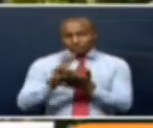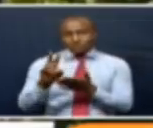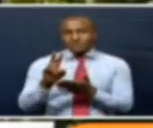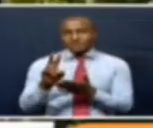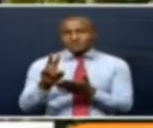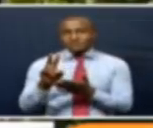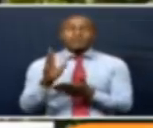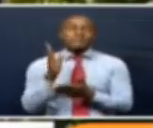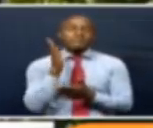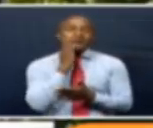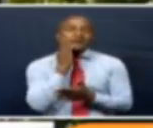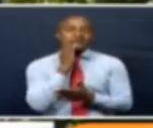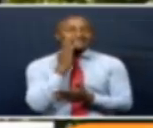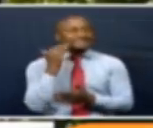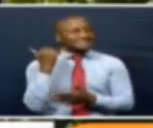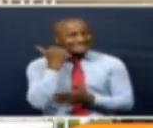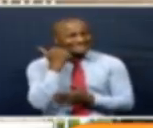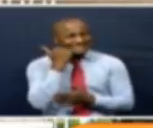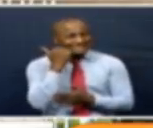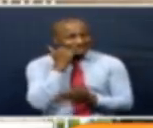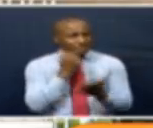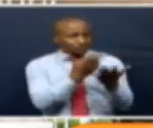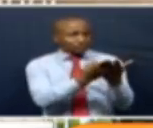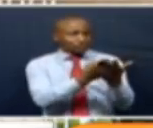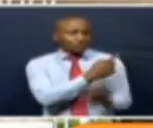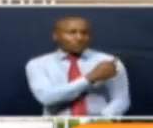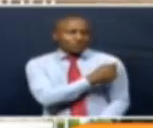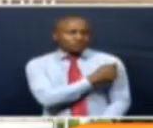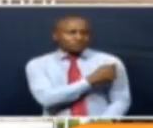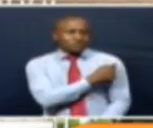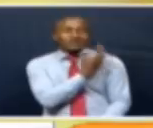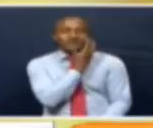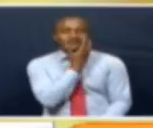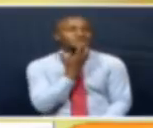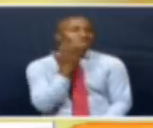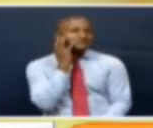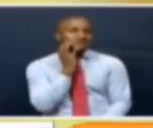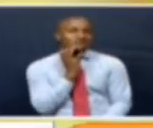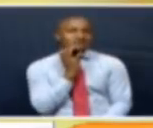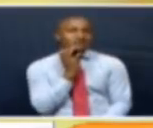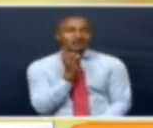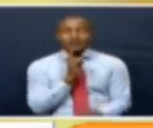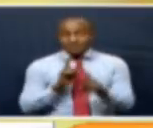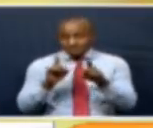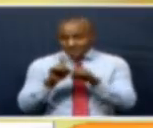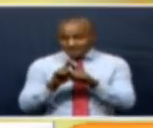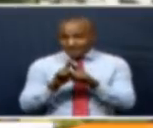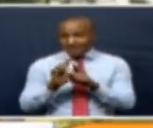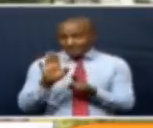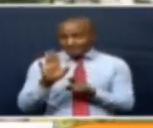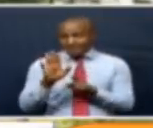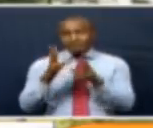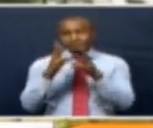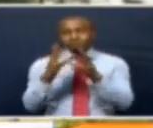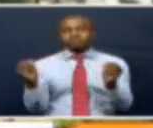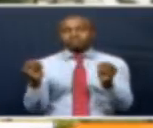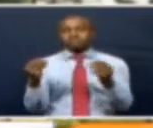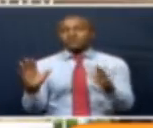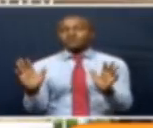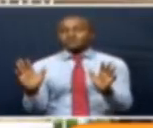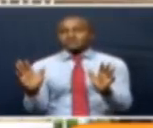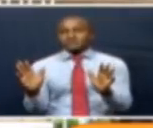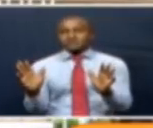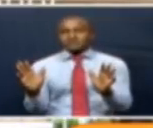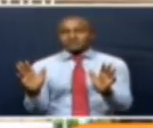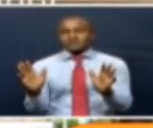his mother is admitted at the Kenyatta National Hospital, and his twin brother is missing. It was around 1:30